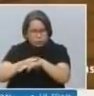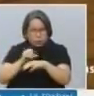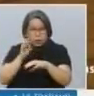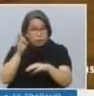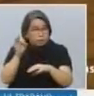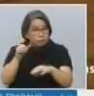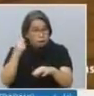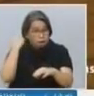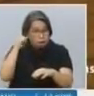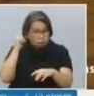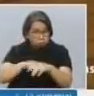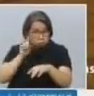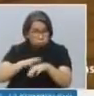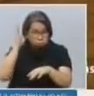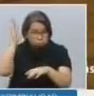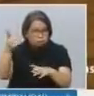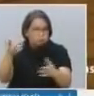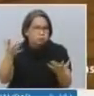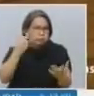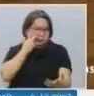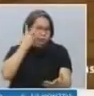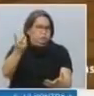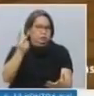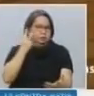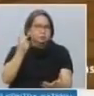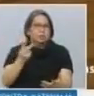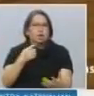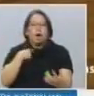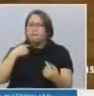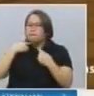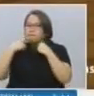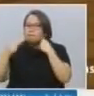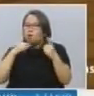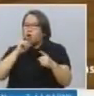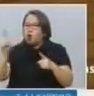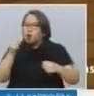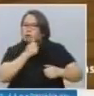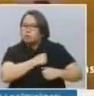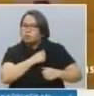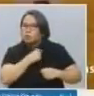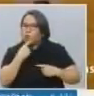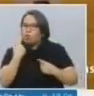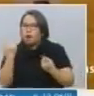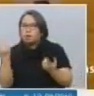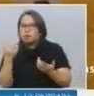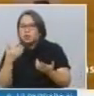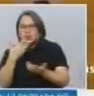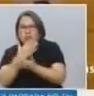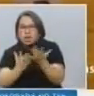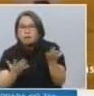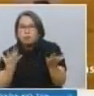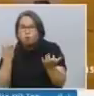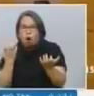bear upon you. I am directing all intelligence agencies to unmask the perpetrators of this economic